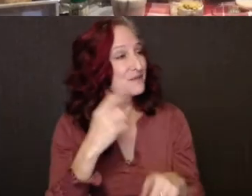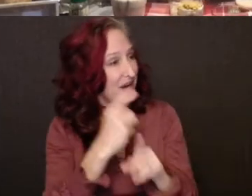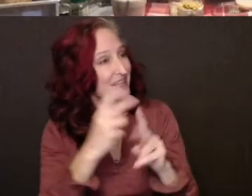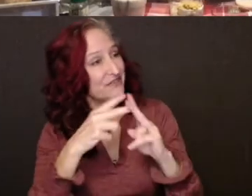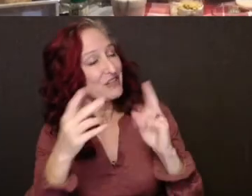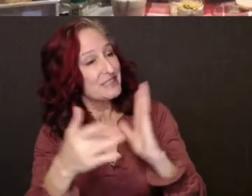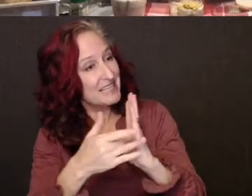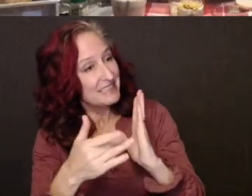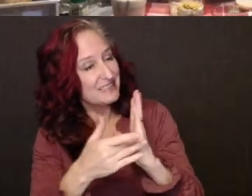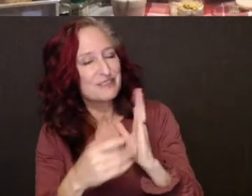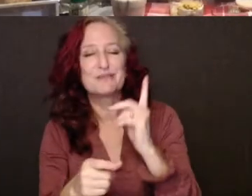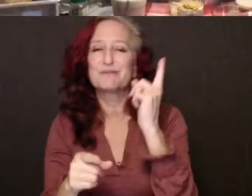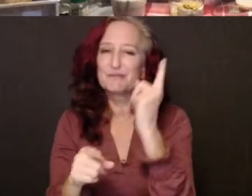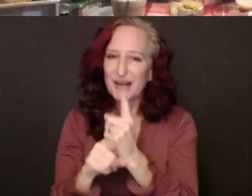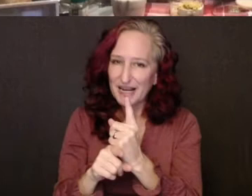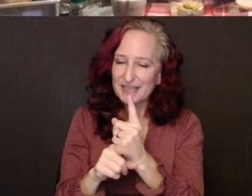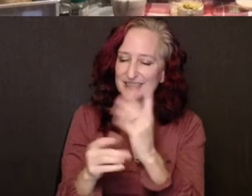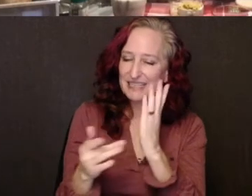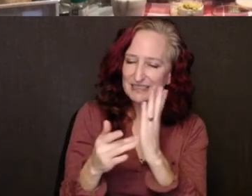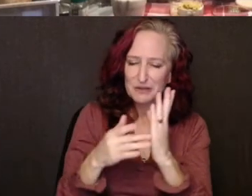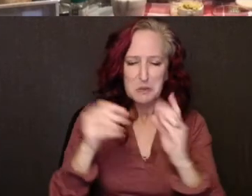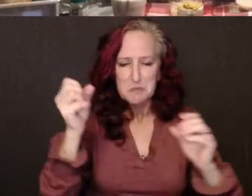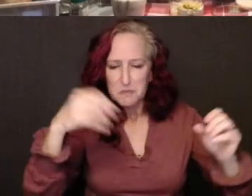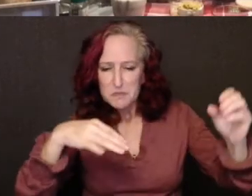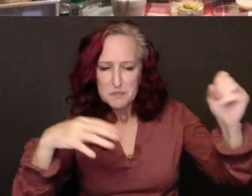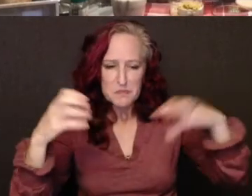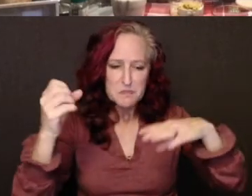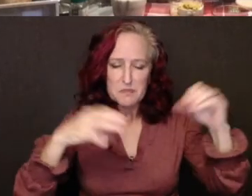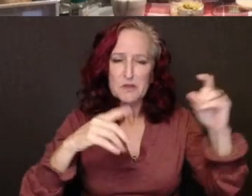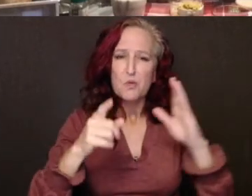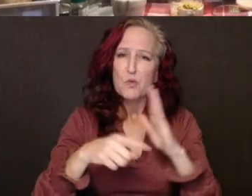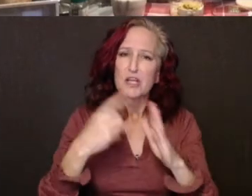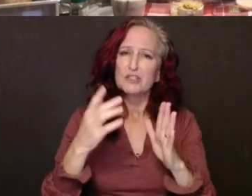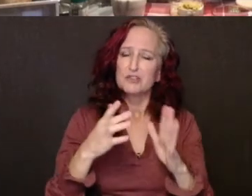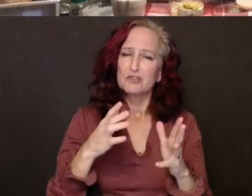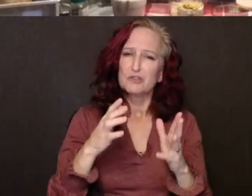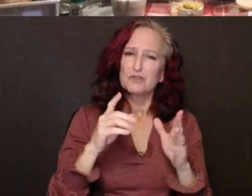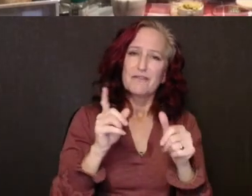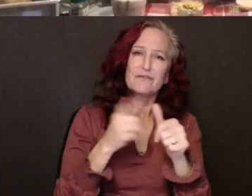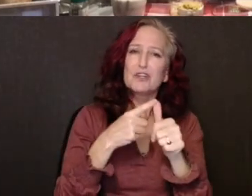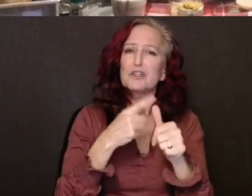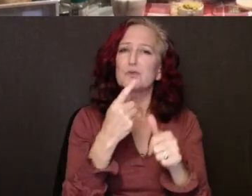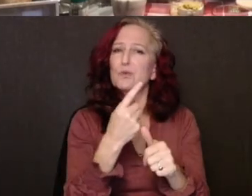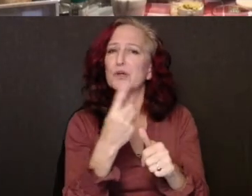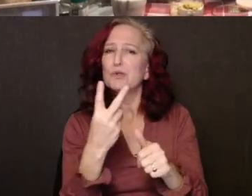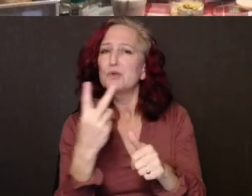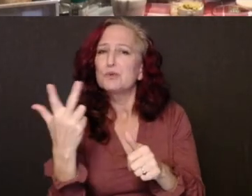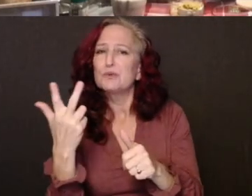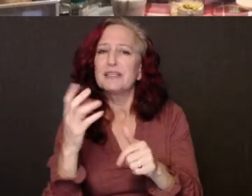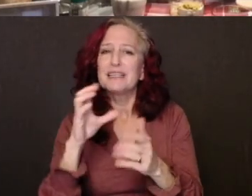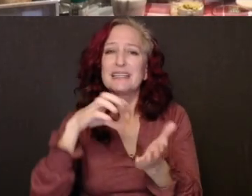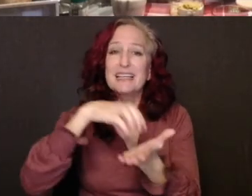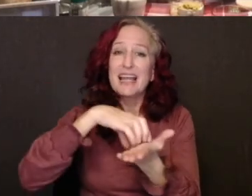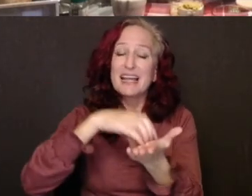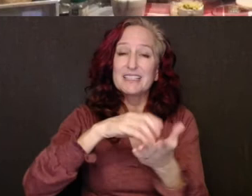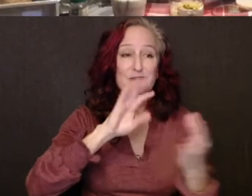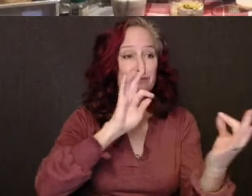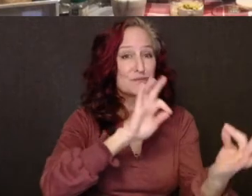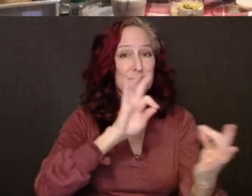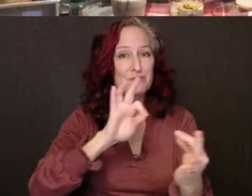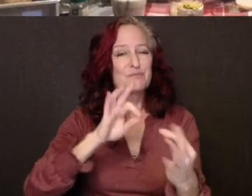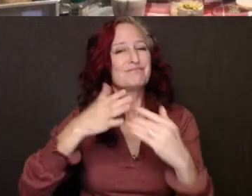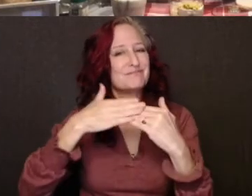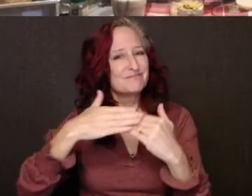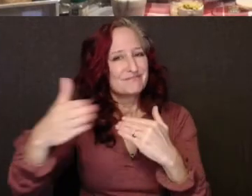Like it's just like regular baking. Like when you first tried regular baking, like I'm sure anyone would be like a